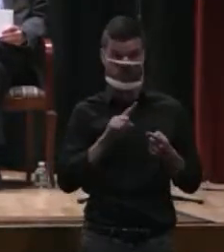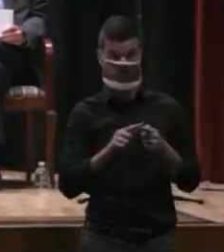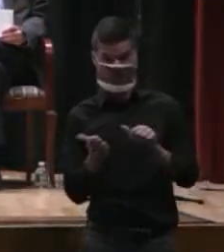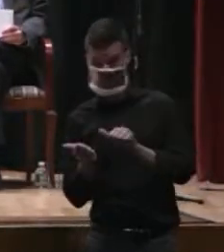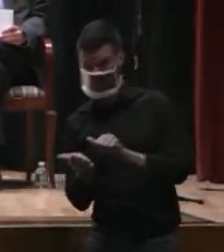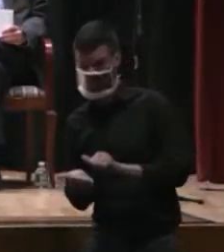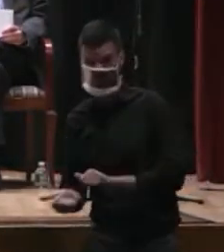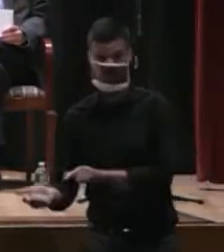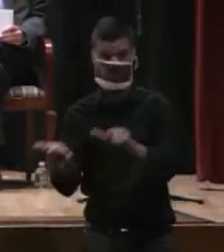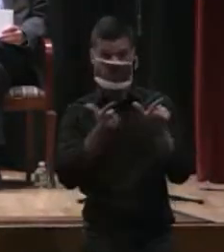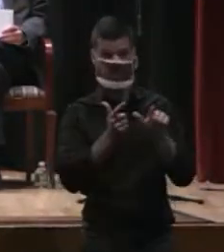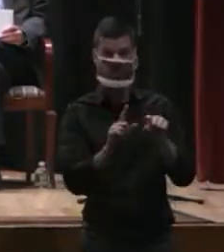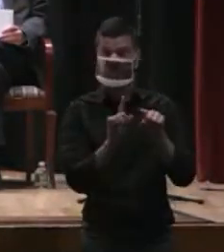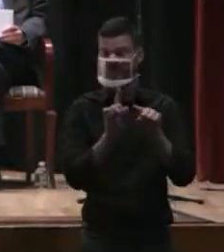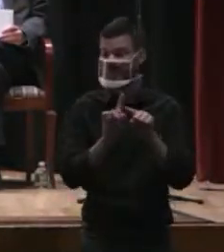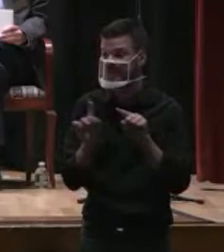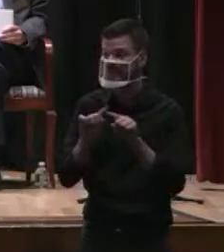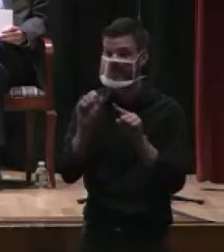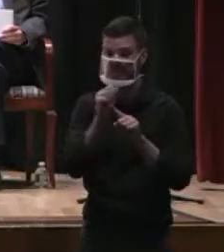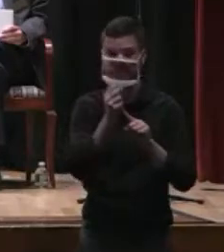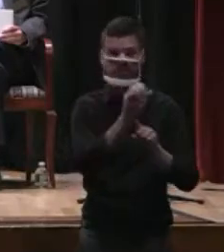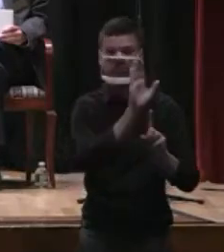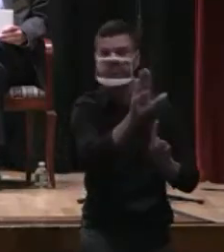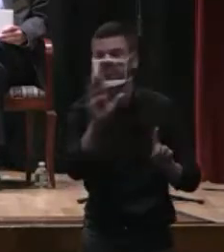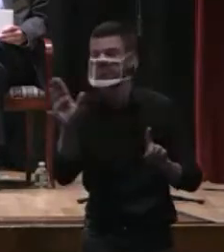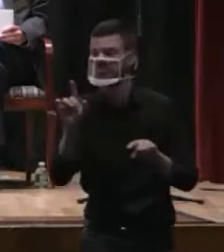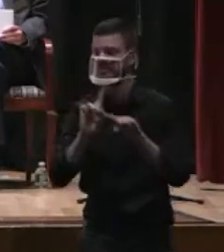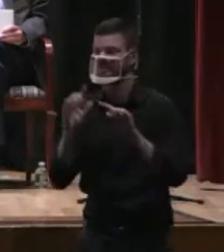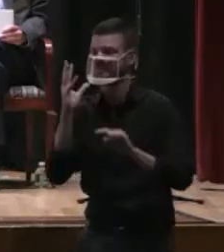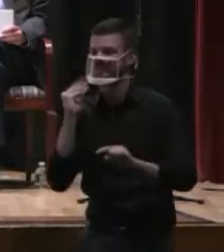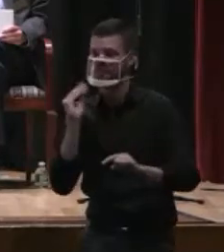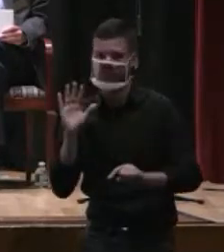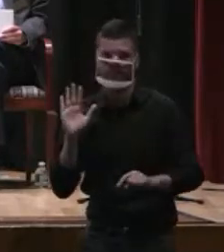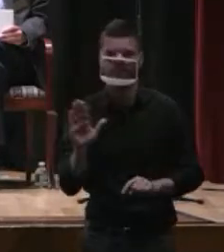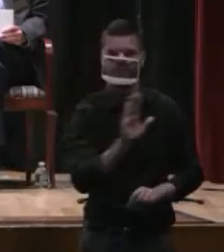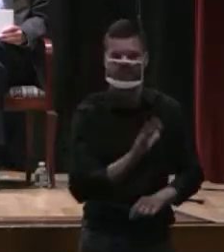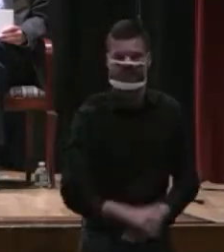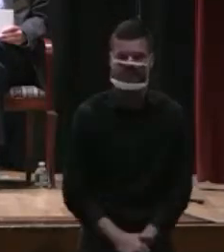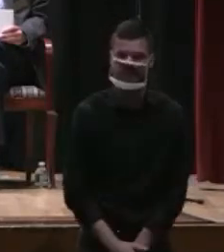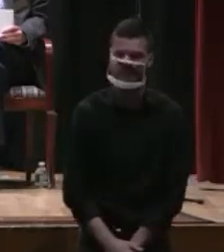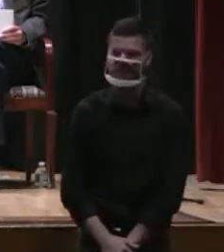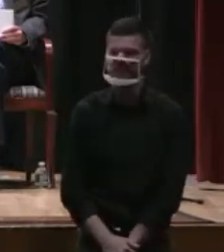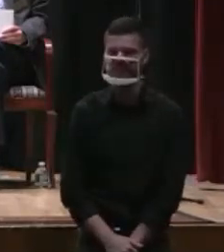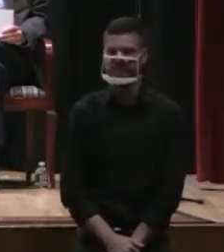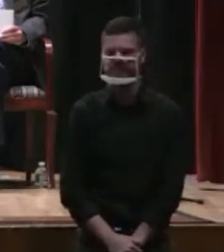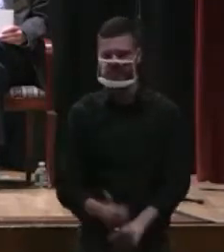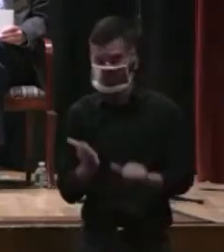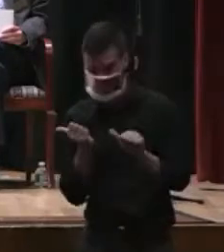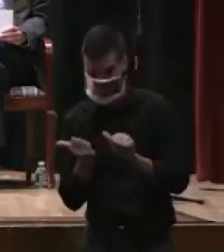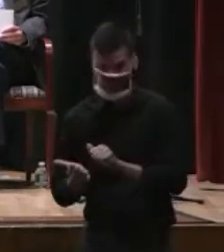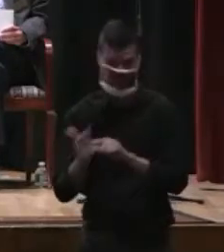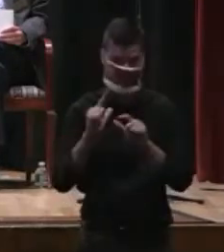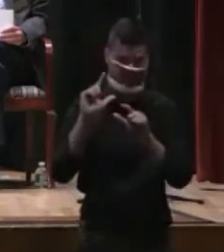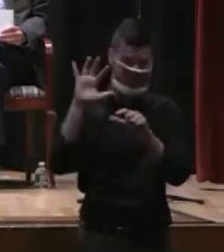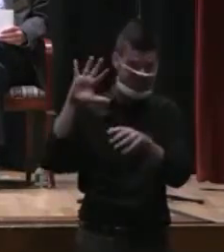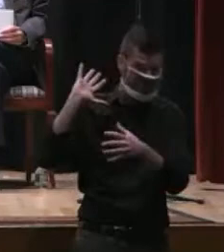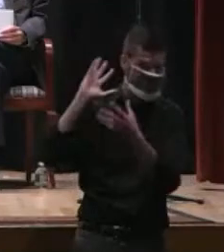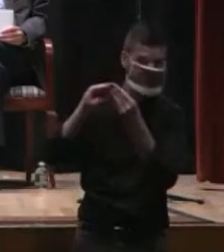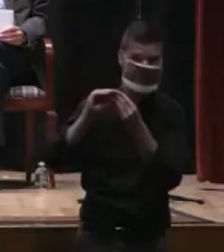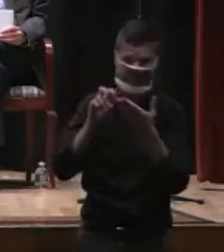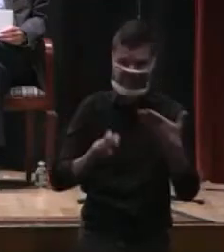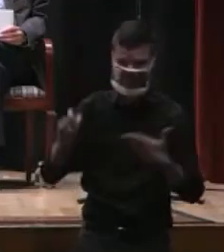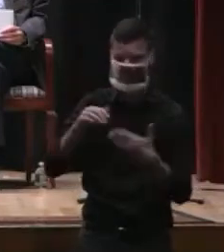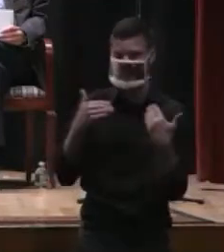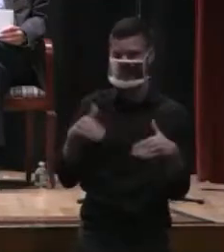us in different situations and experiences. We have all come a long way. We